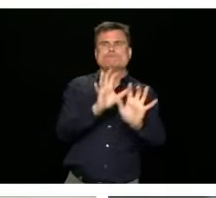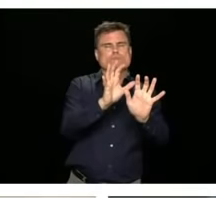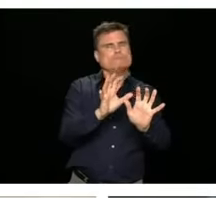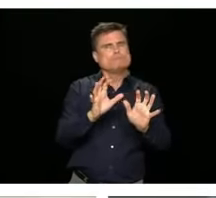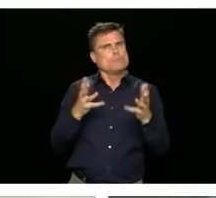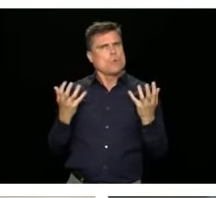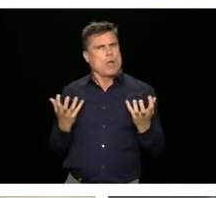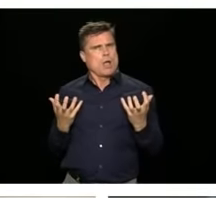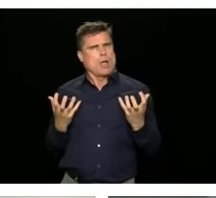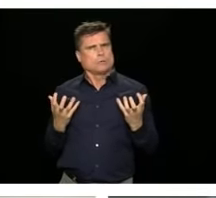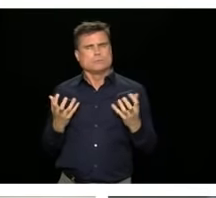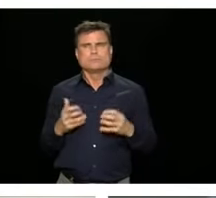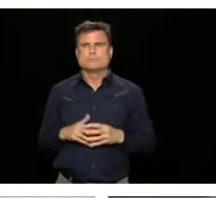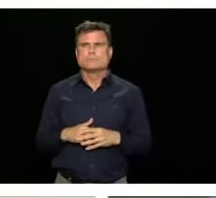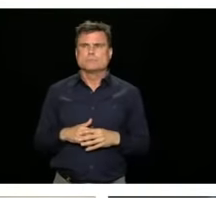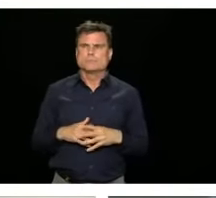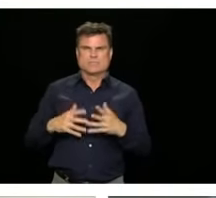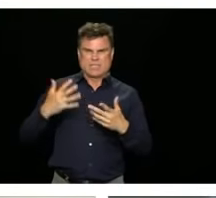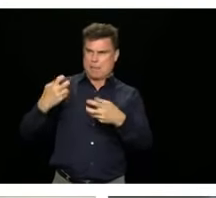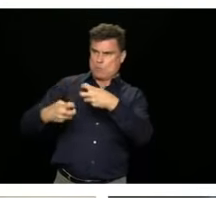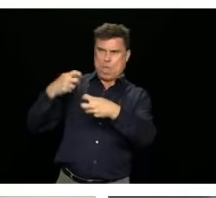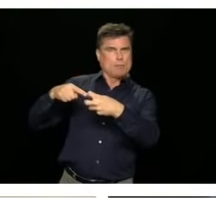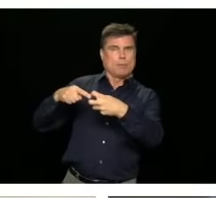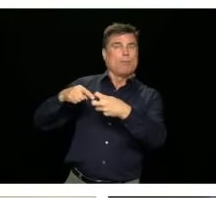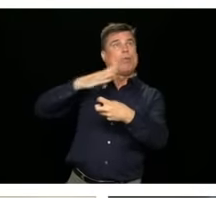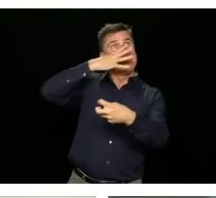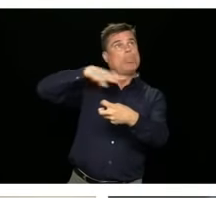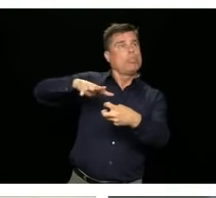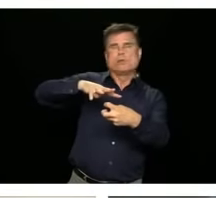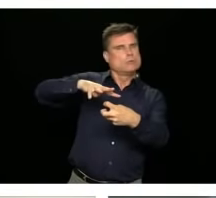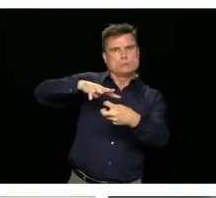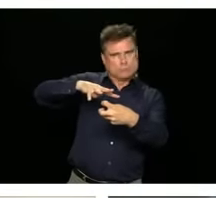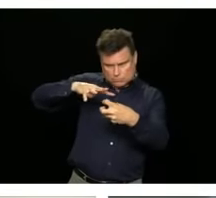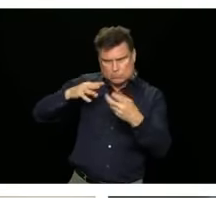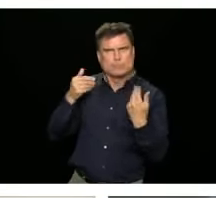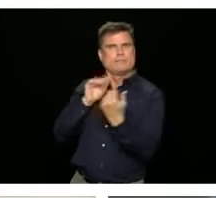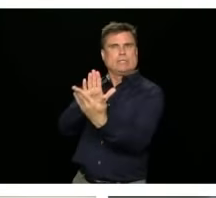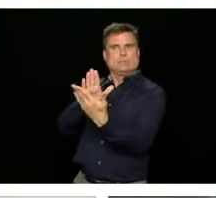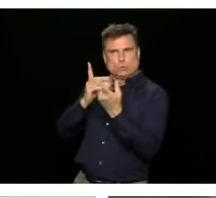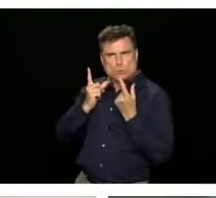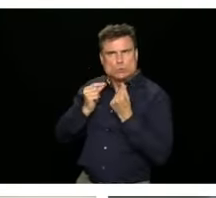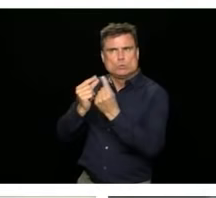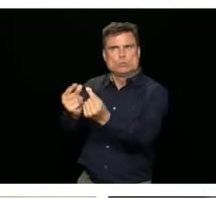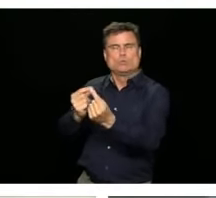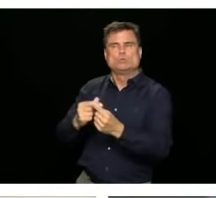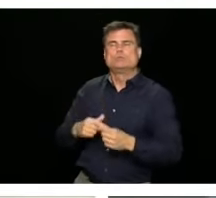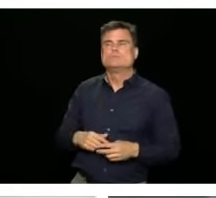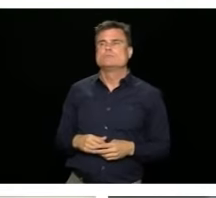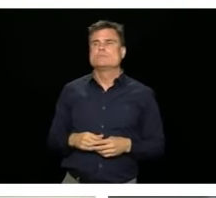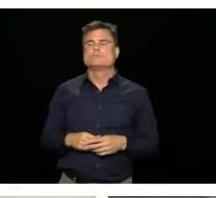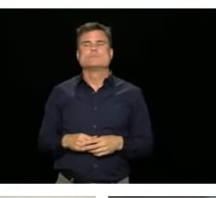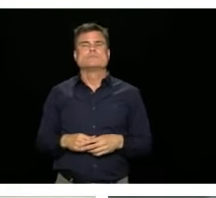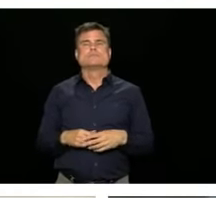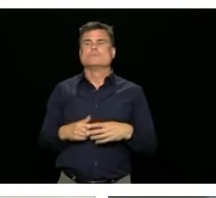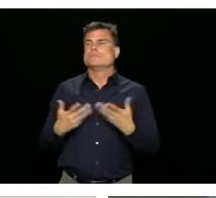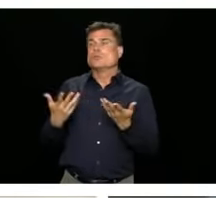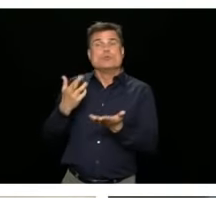for principals and teachers and others as well. And education is the key. And